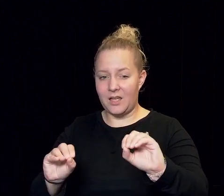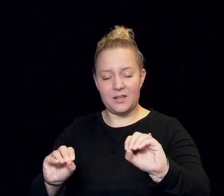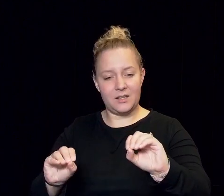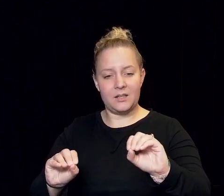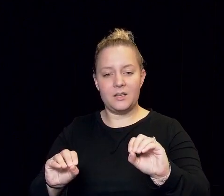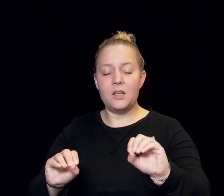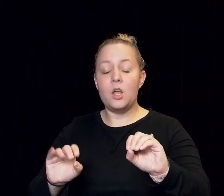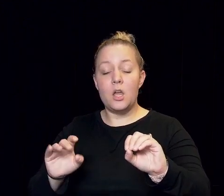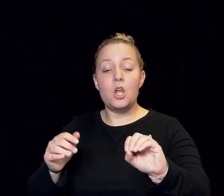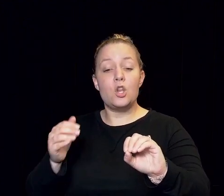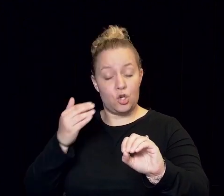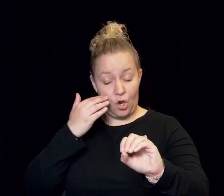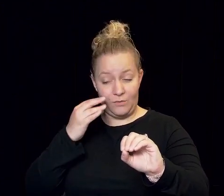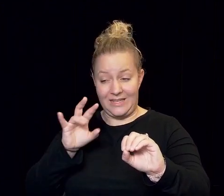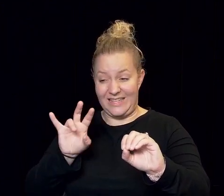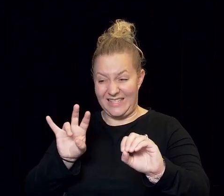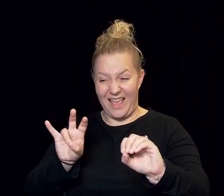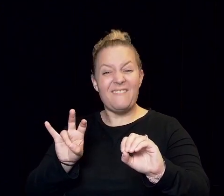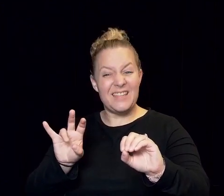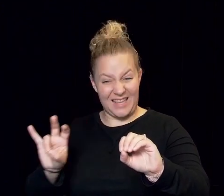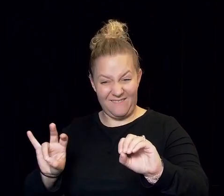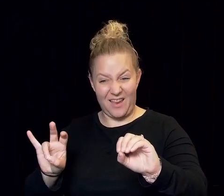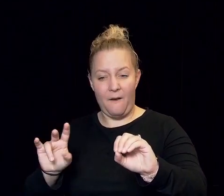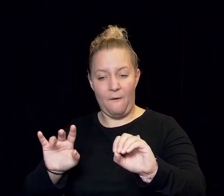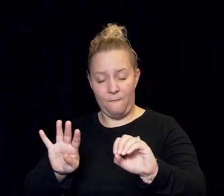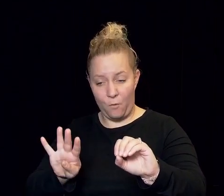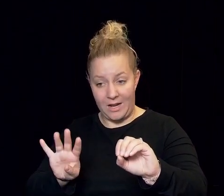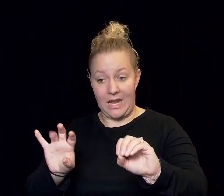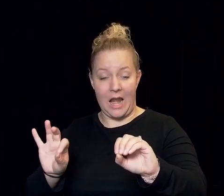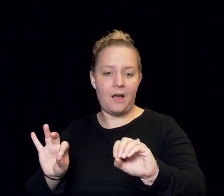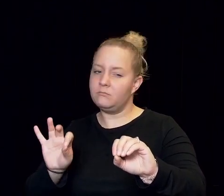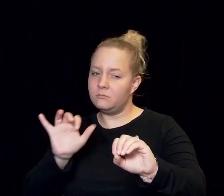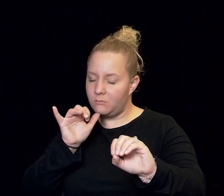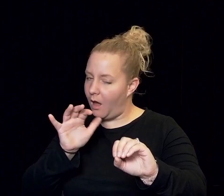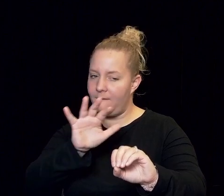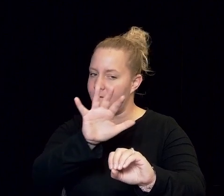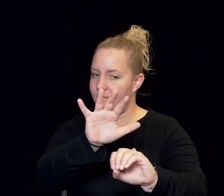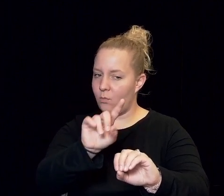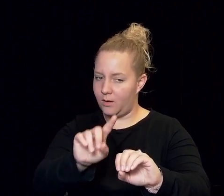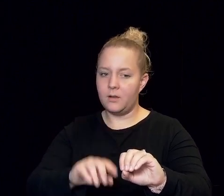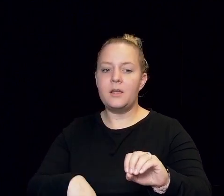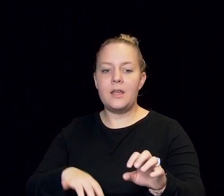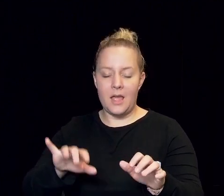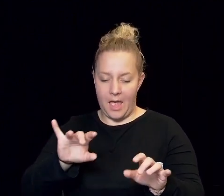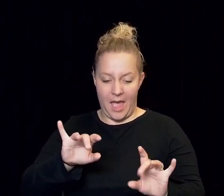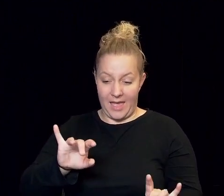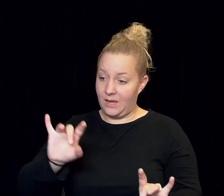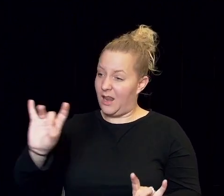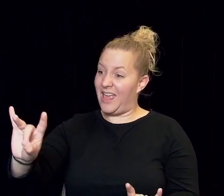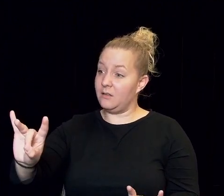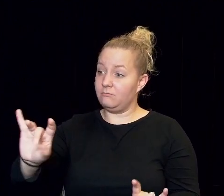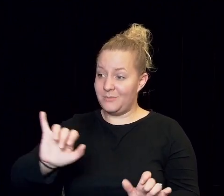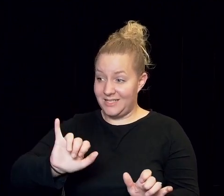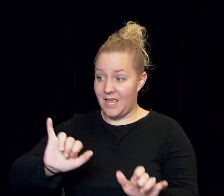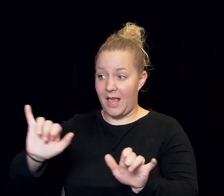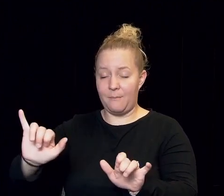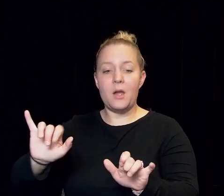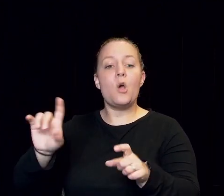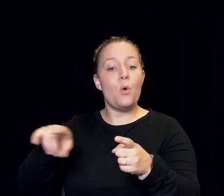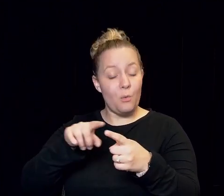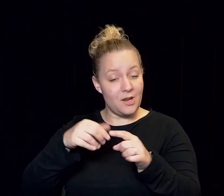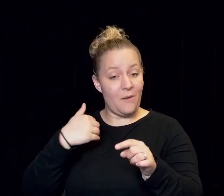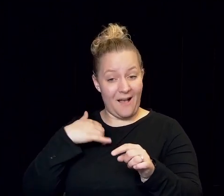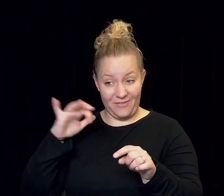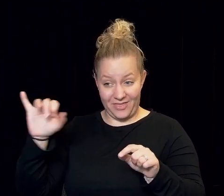51. But 8 and 8, they do have similar factors, and it's itself. So whenever you have this is the case, you